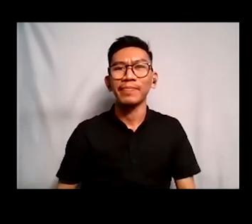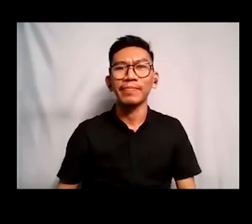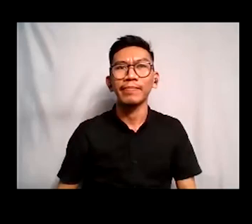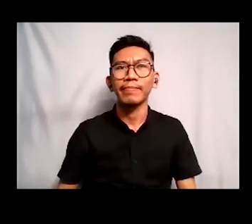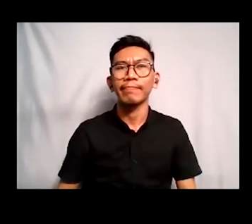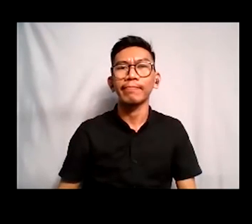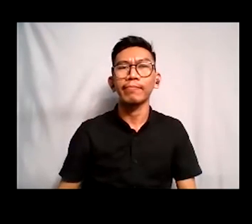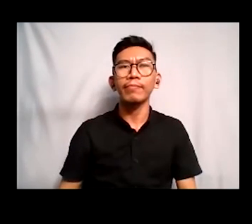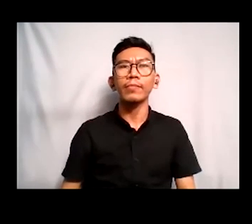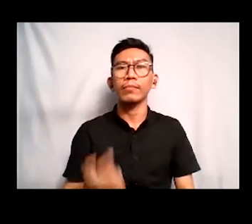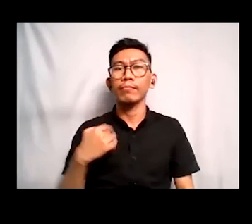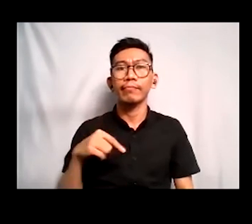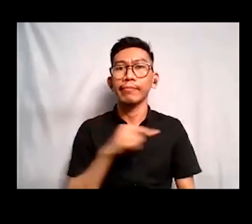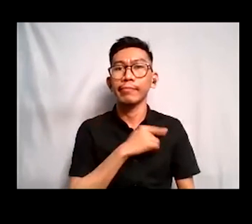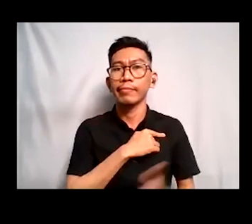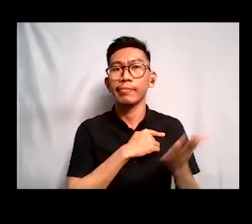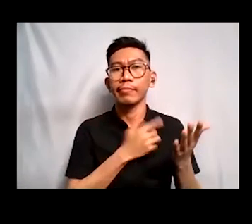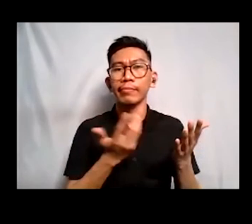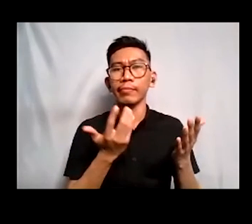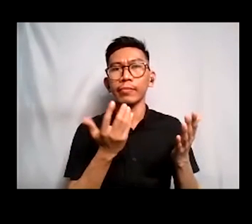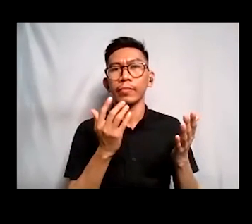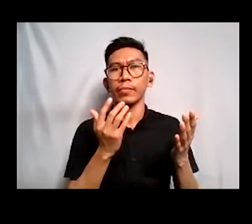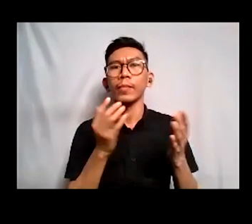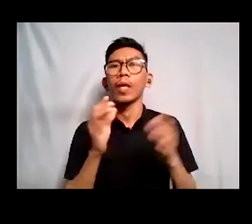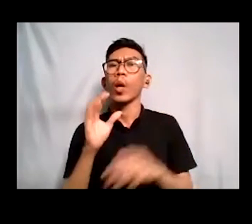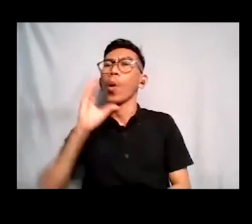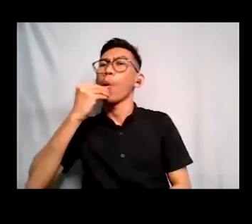who at the end of the sentence is because it's a question word.